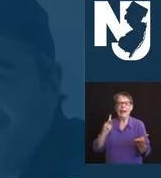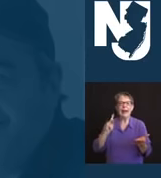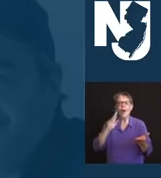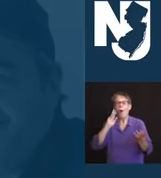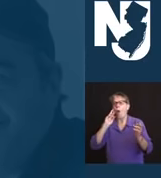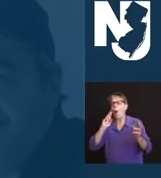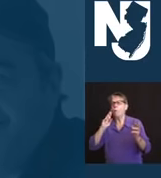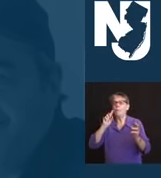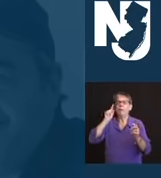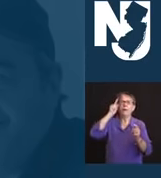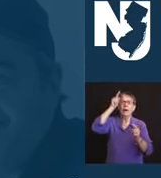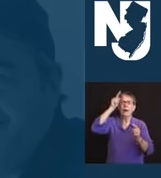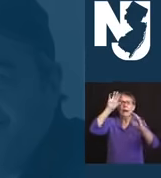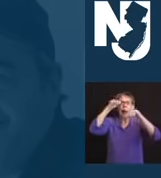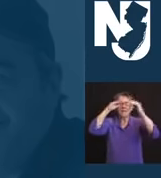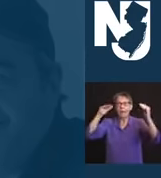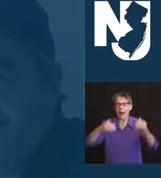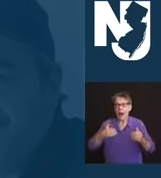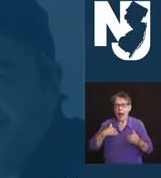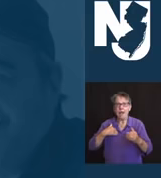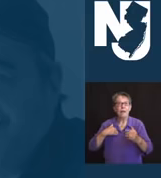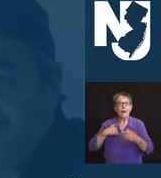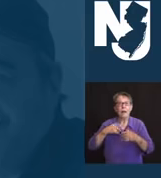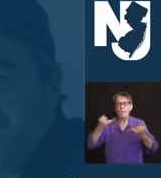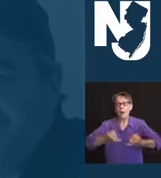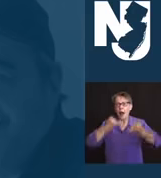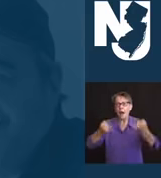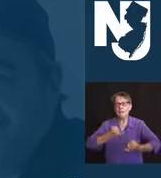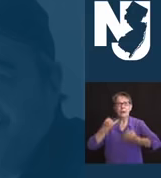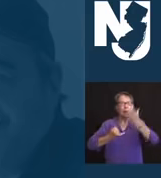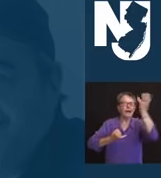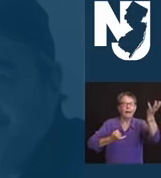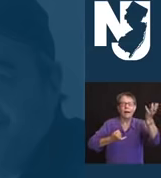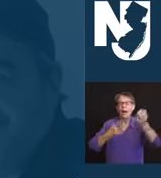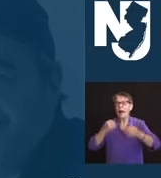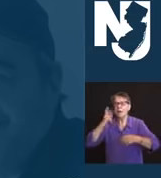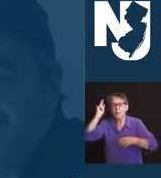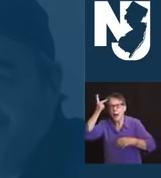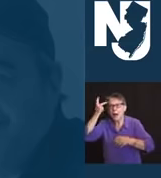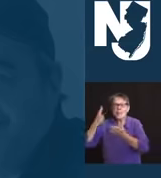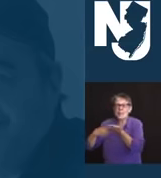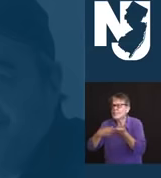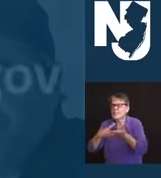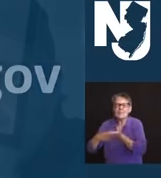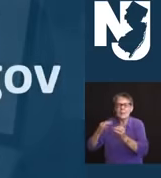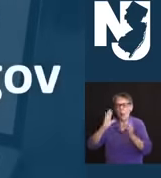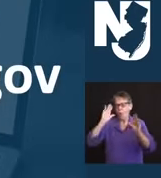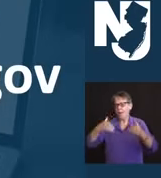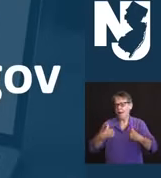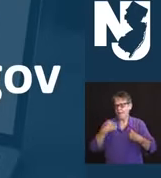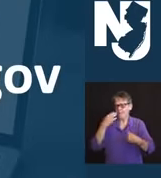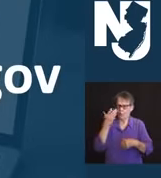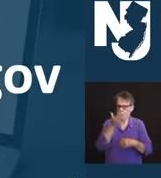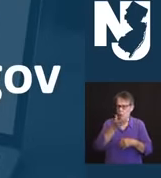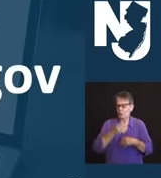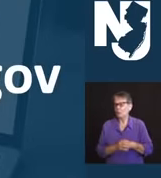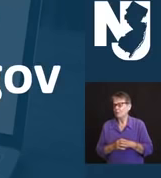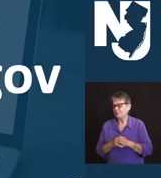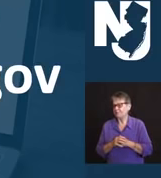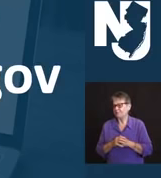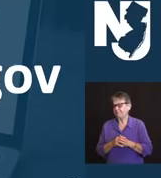played, and there's something intriguing in the political world to follow. And now it is my pleasure and honor to introduce